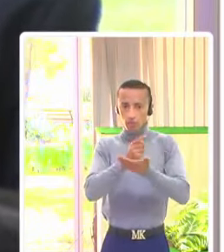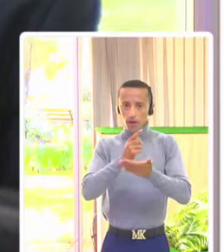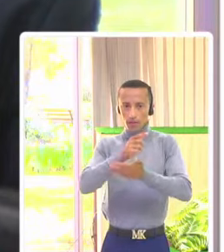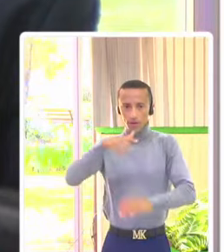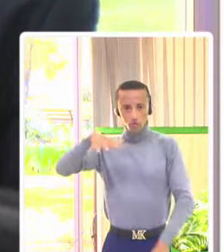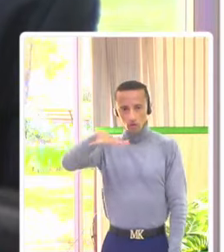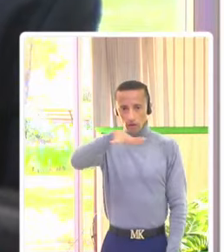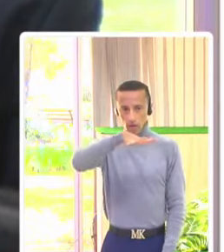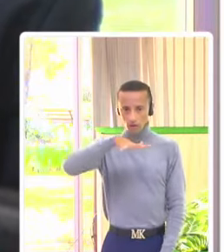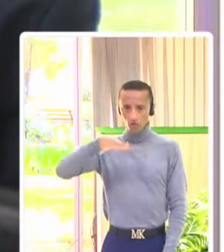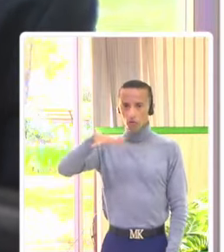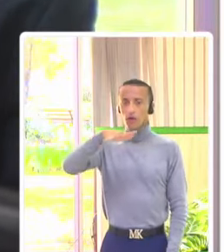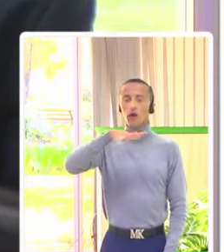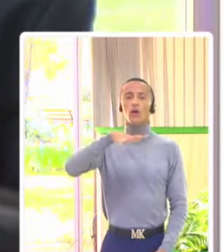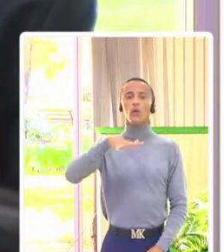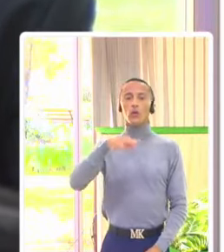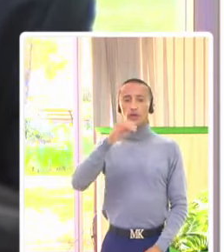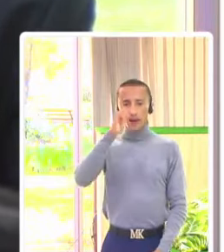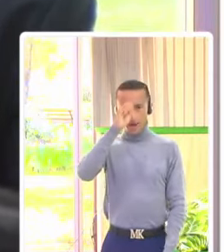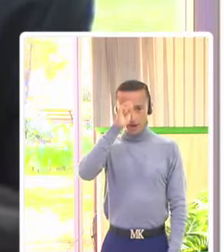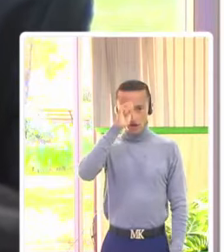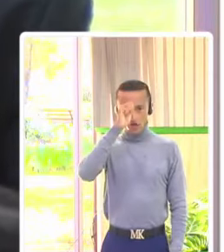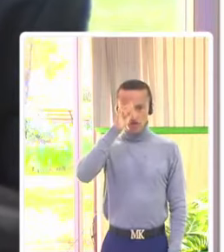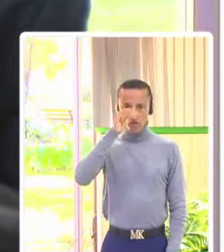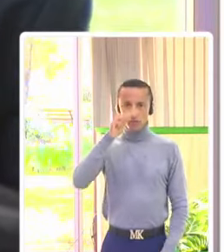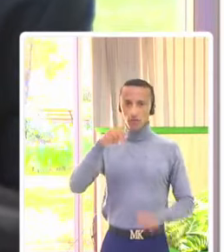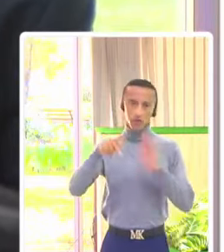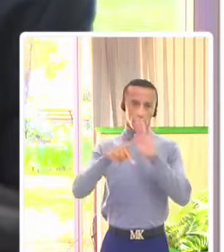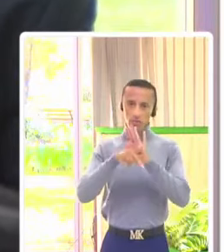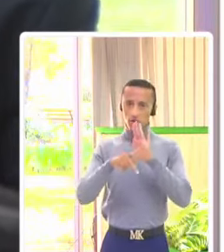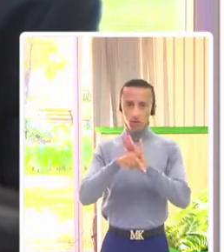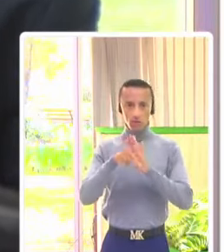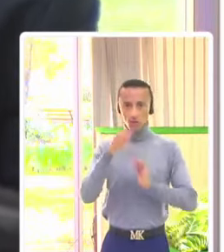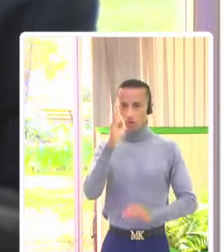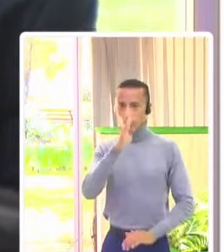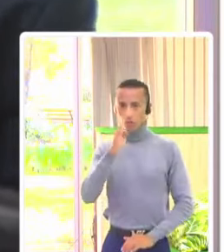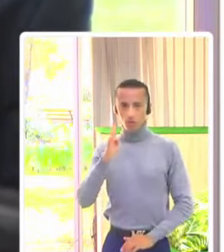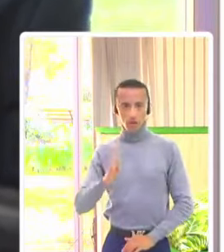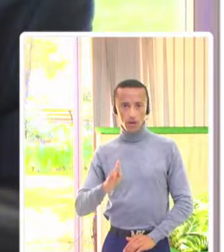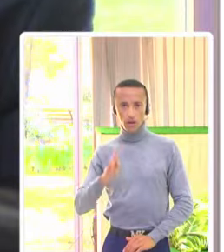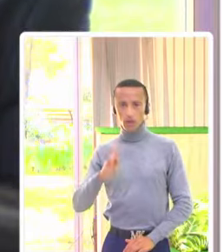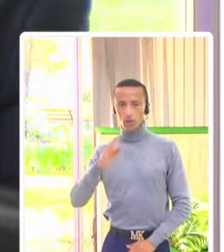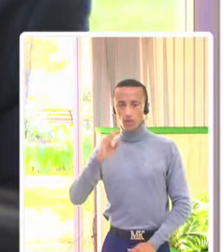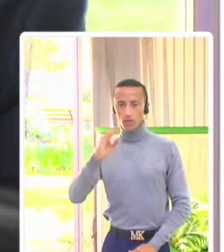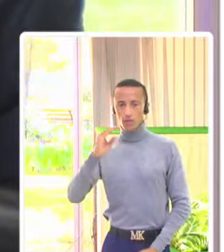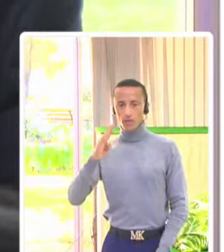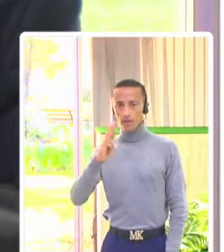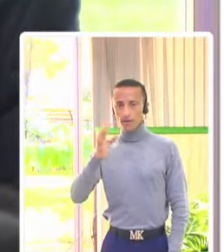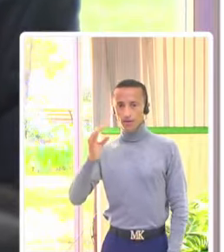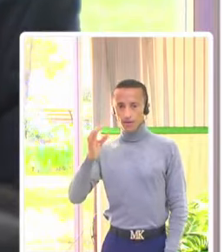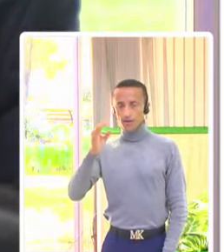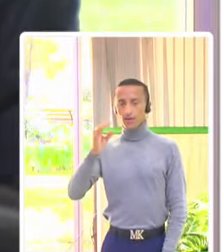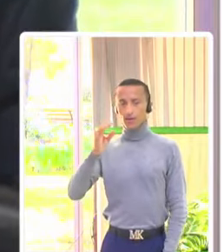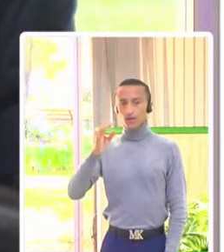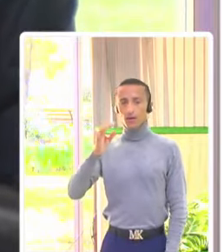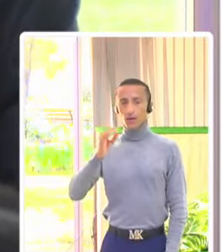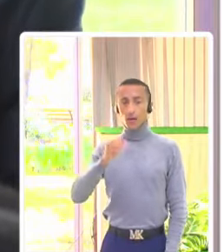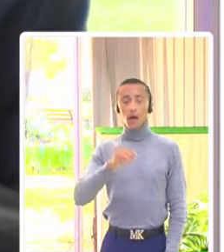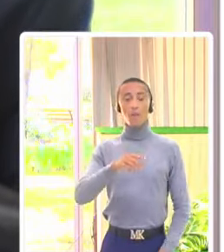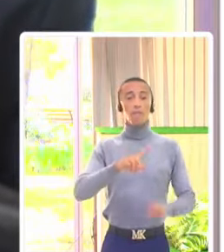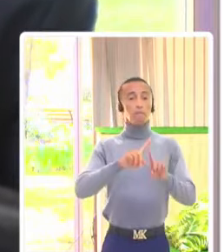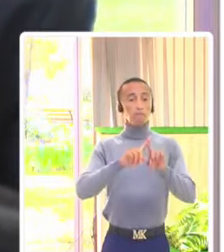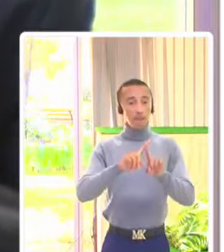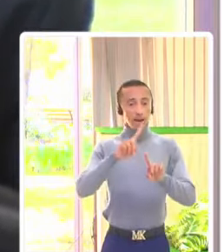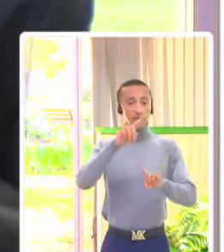central bank, which is very different from PICS, because PICS is, the switch is a central bank switch, and